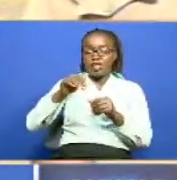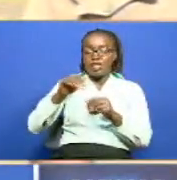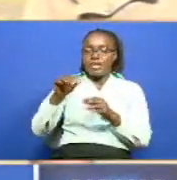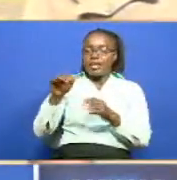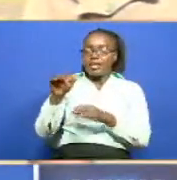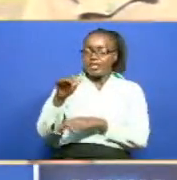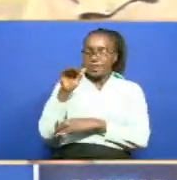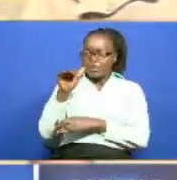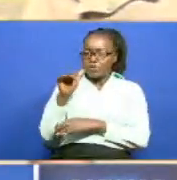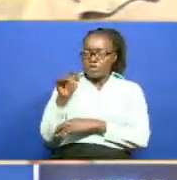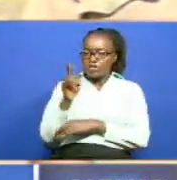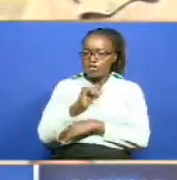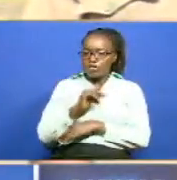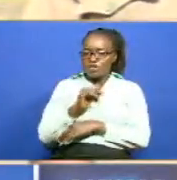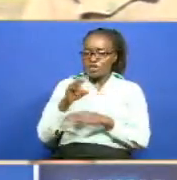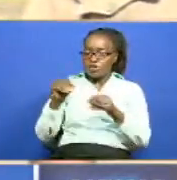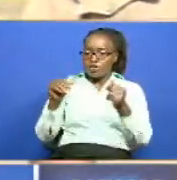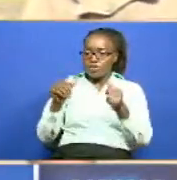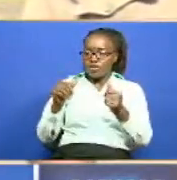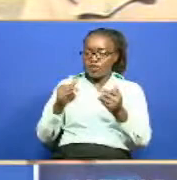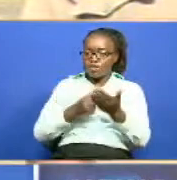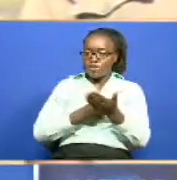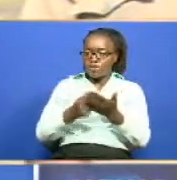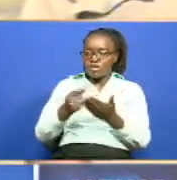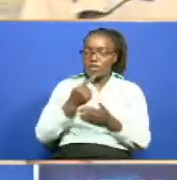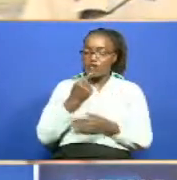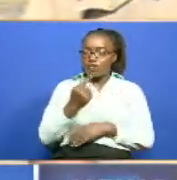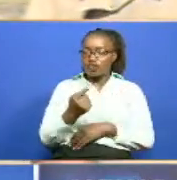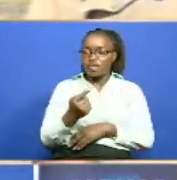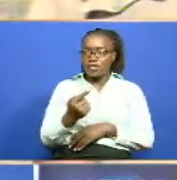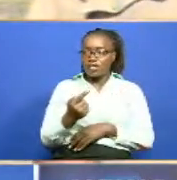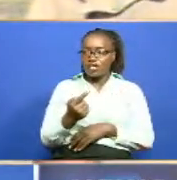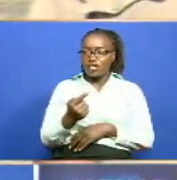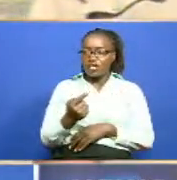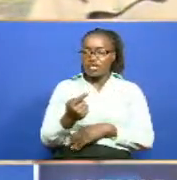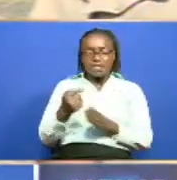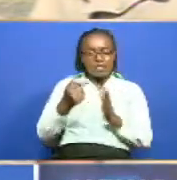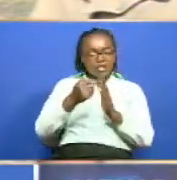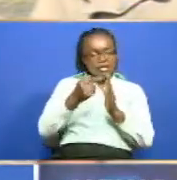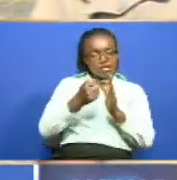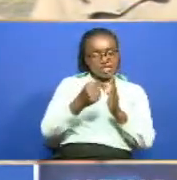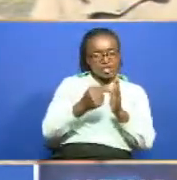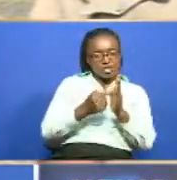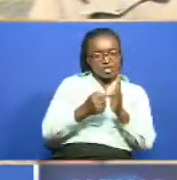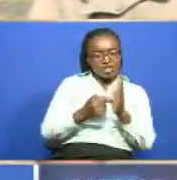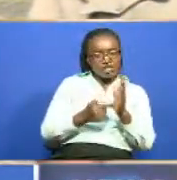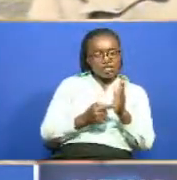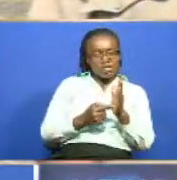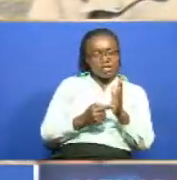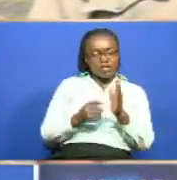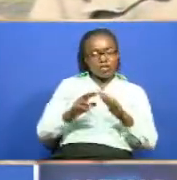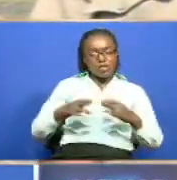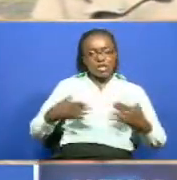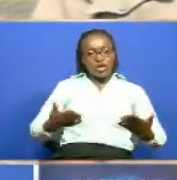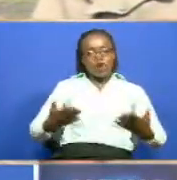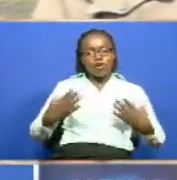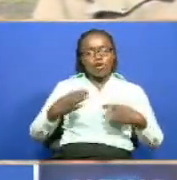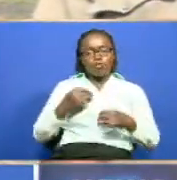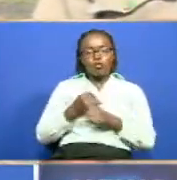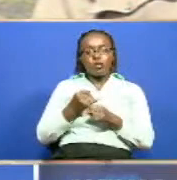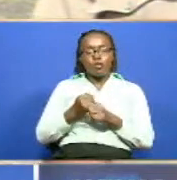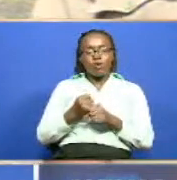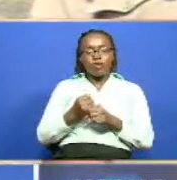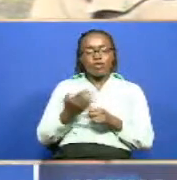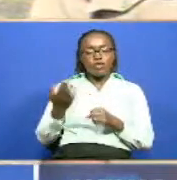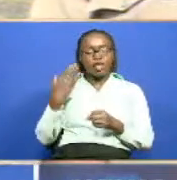have qualified, because there is that weekly order that has details on how people have performed for the last